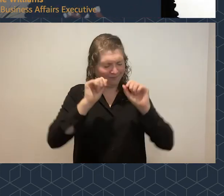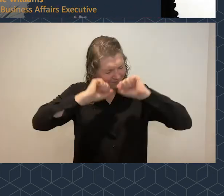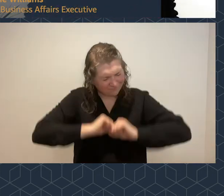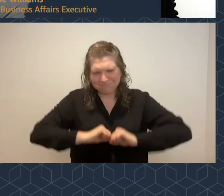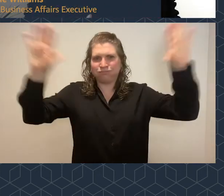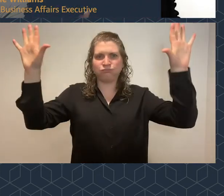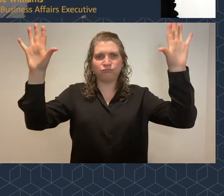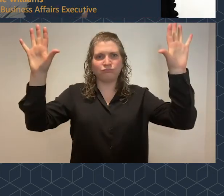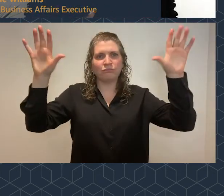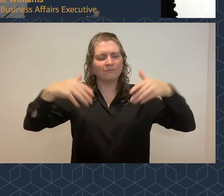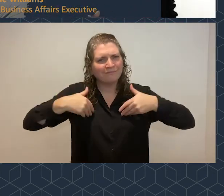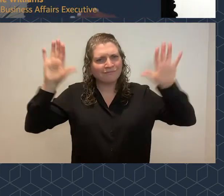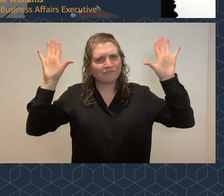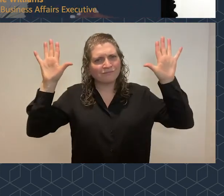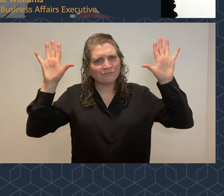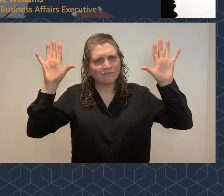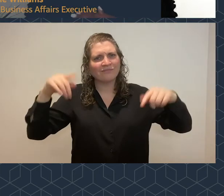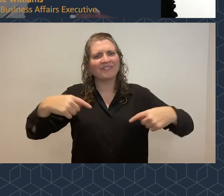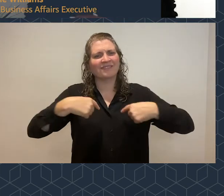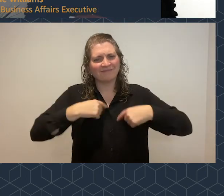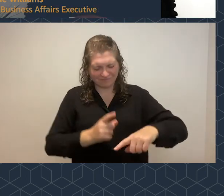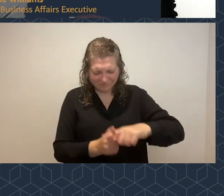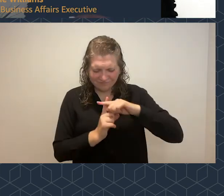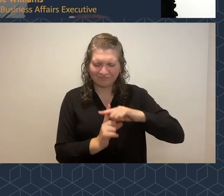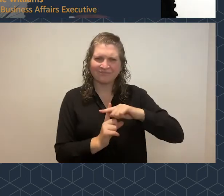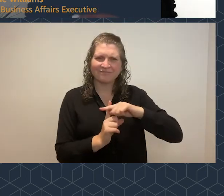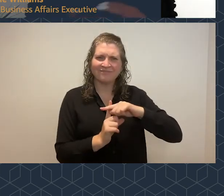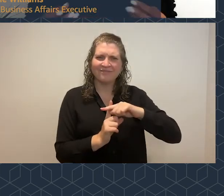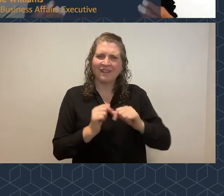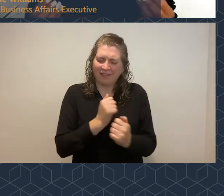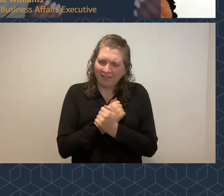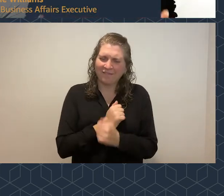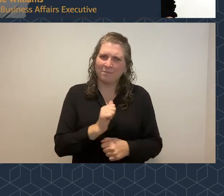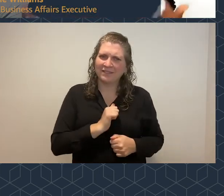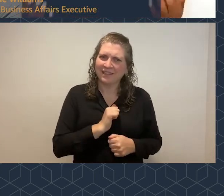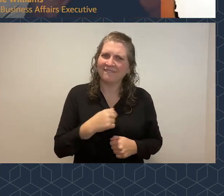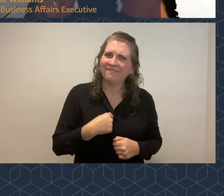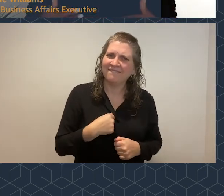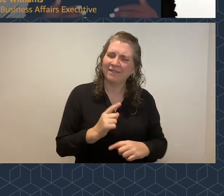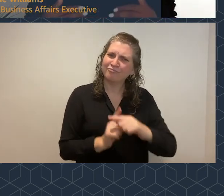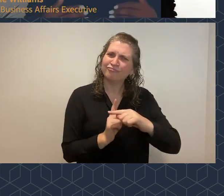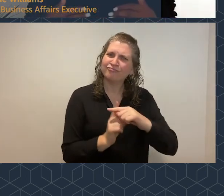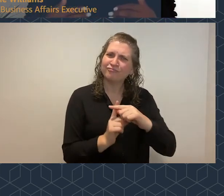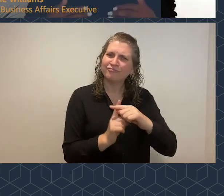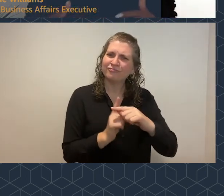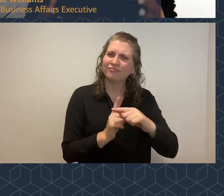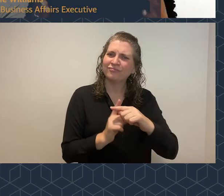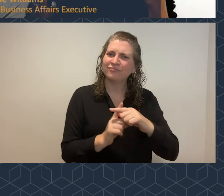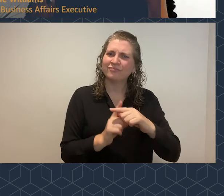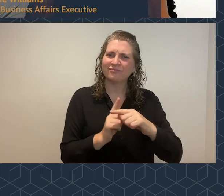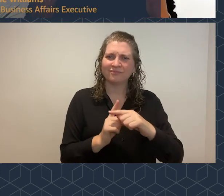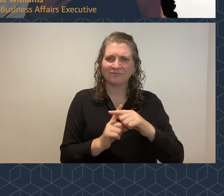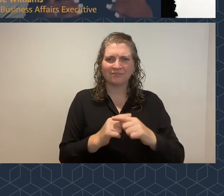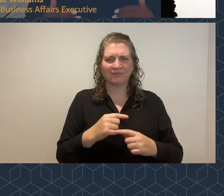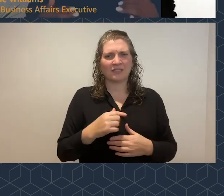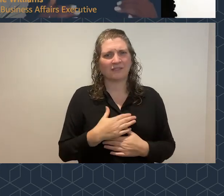past, and really just recognizing that there's beauty in being uncomfortable, because